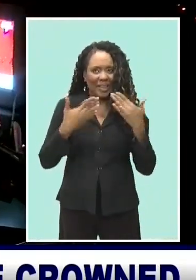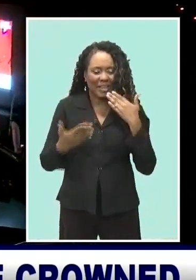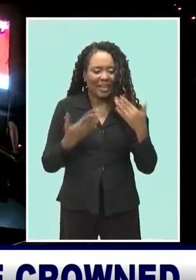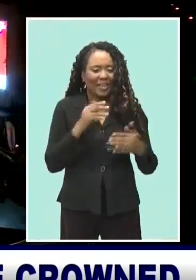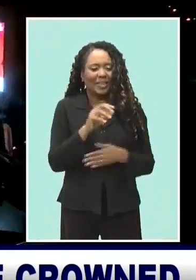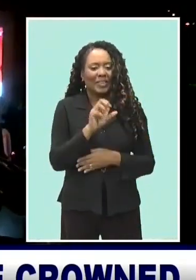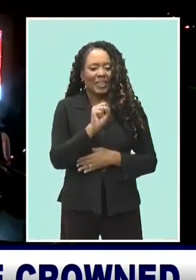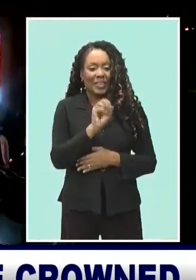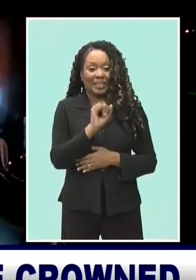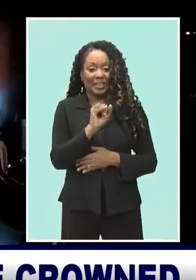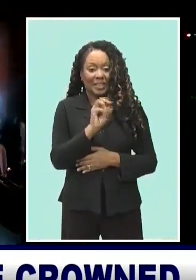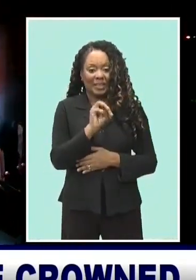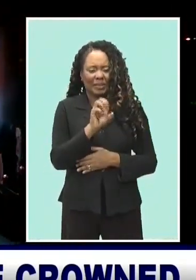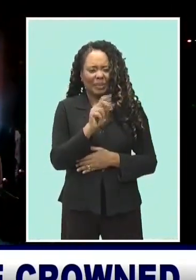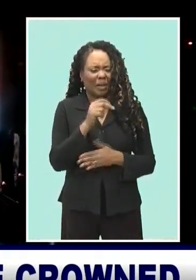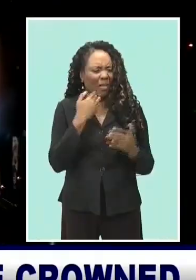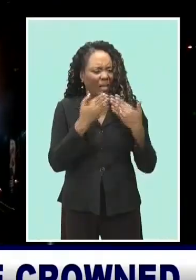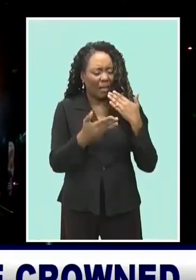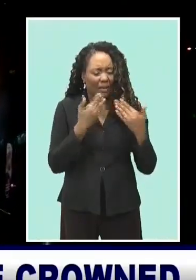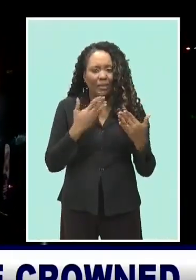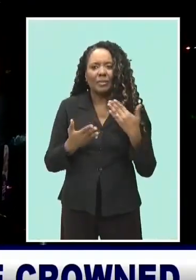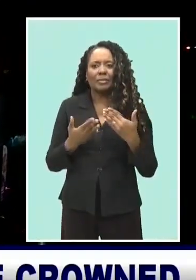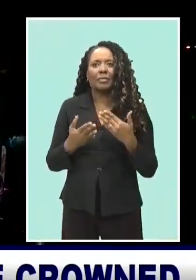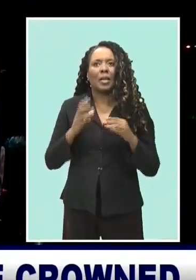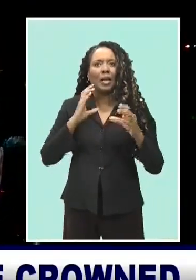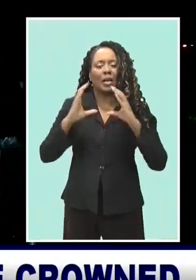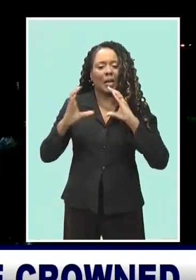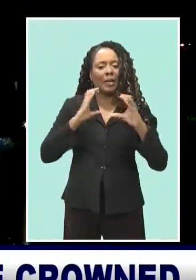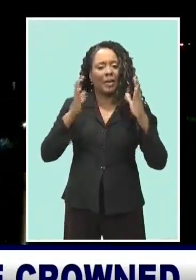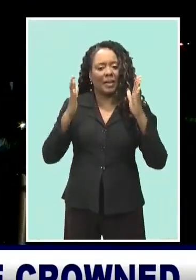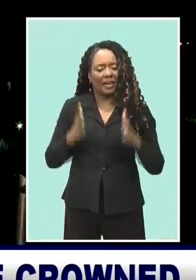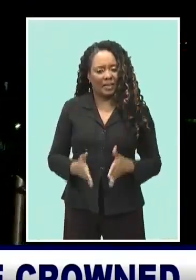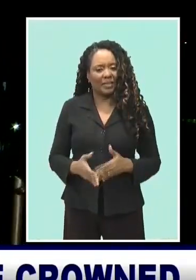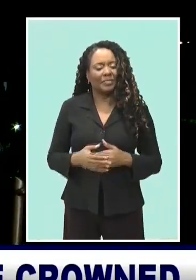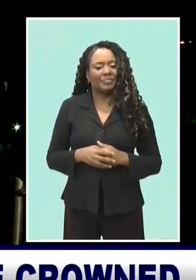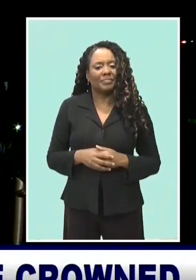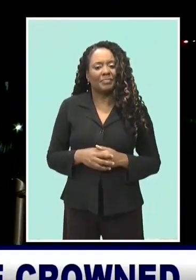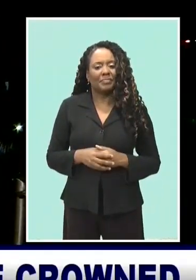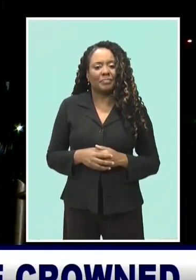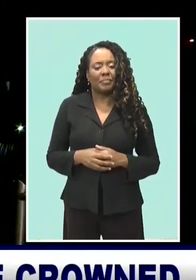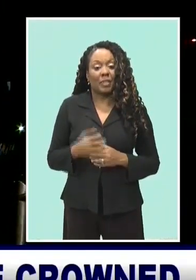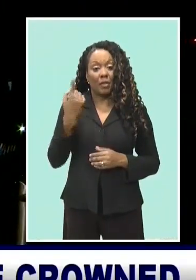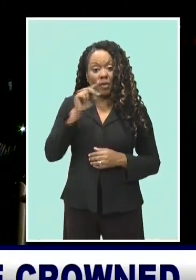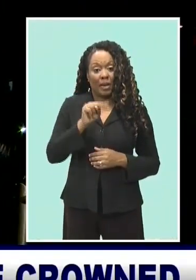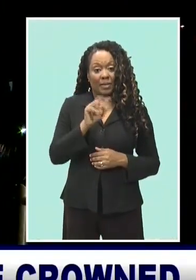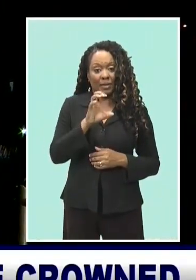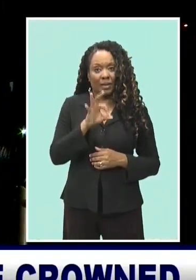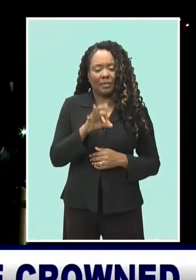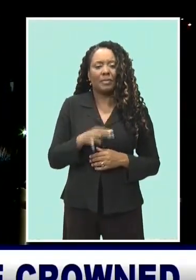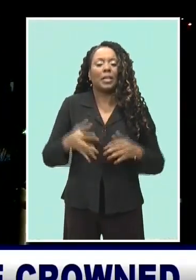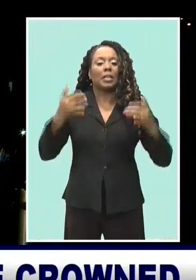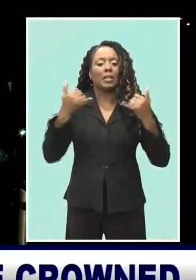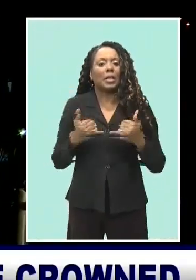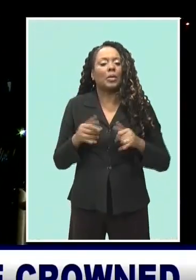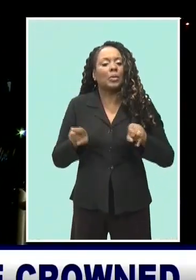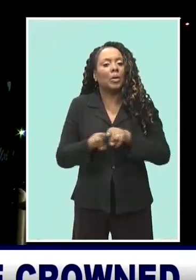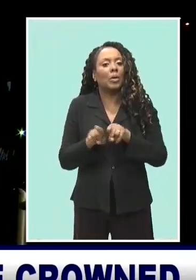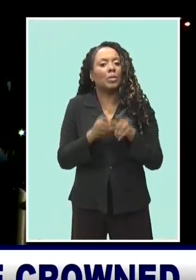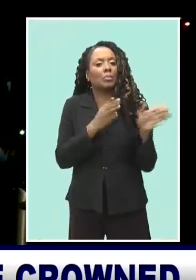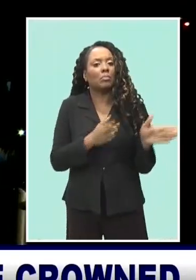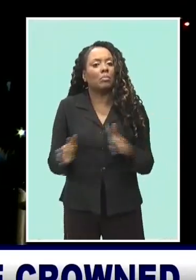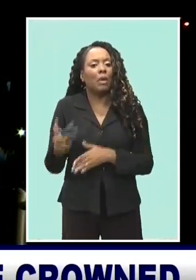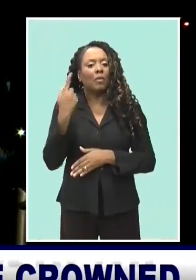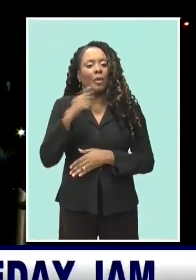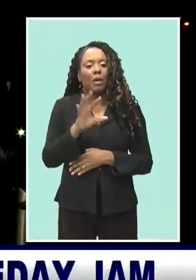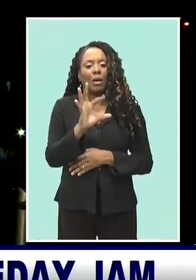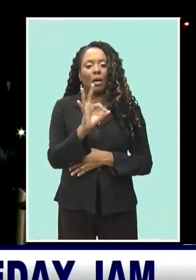Simone Codrington, the NCS Corporate Communication Specialist. Now, we're also preparing for the 4-day